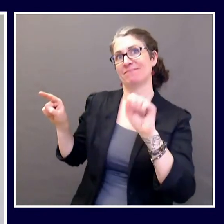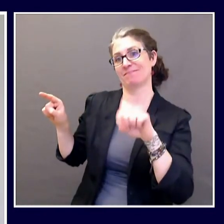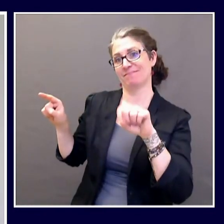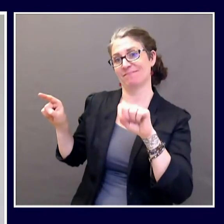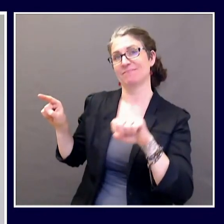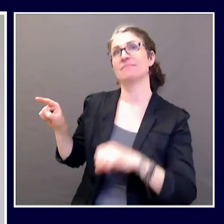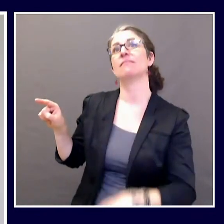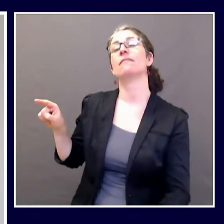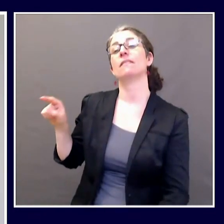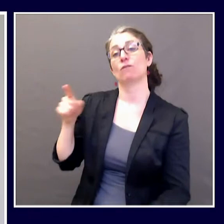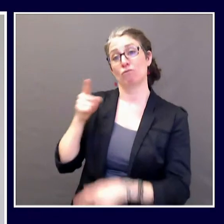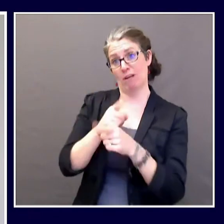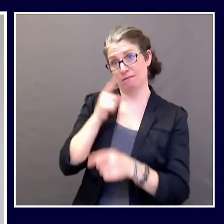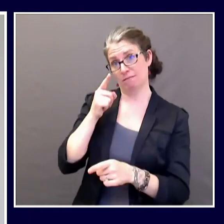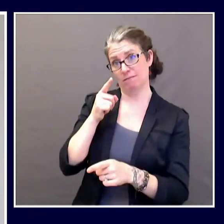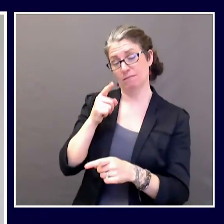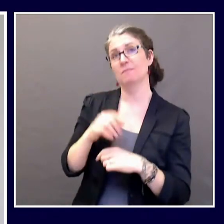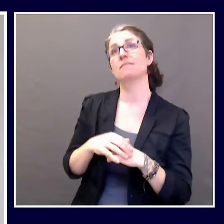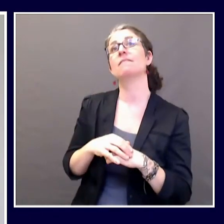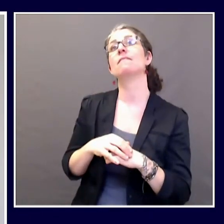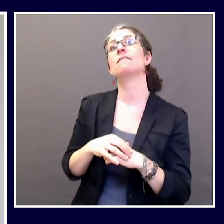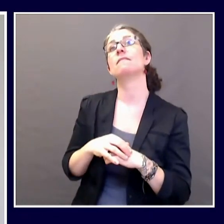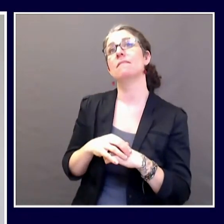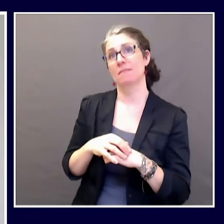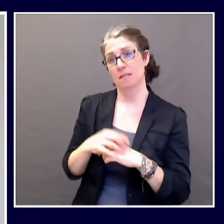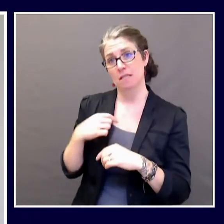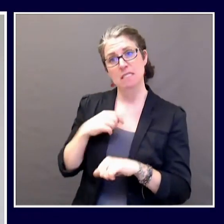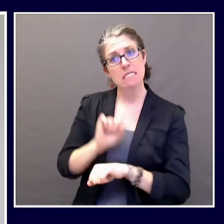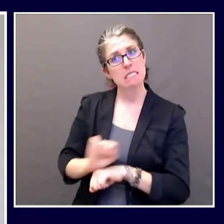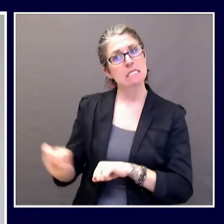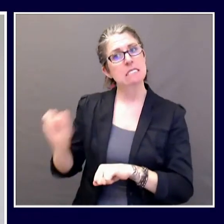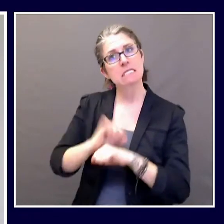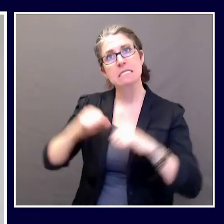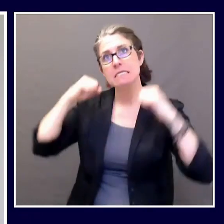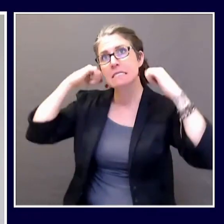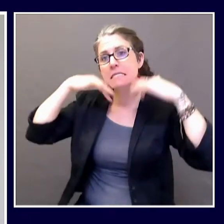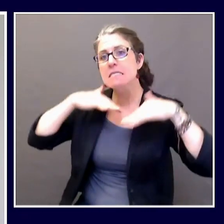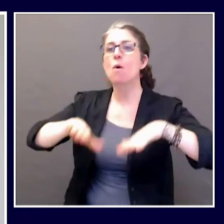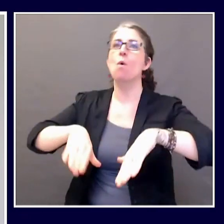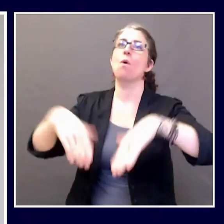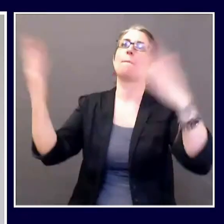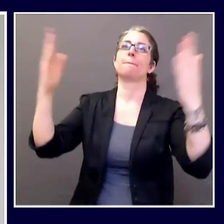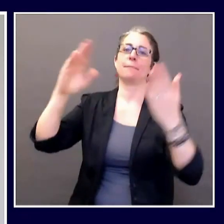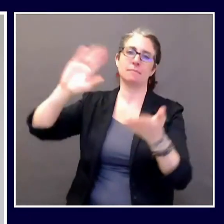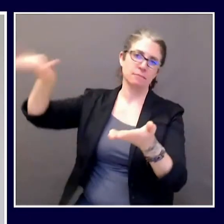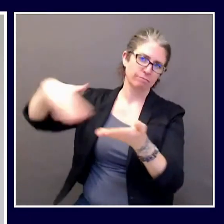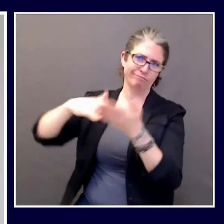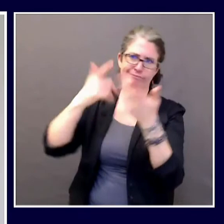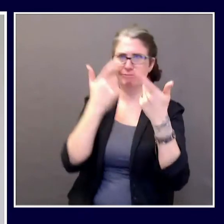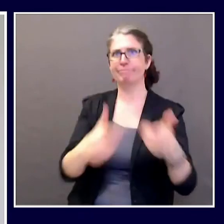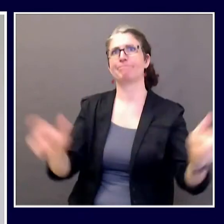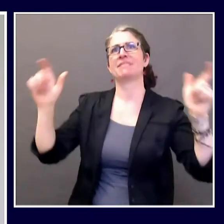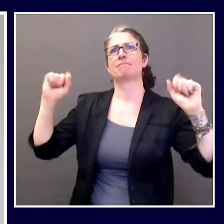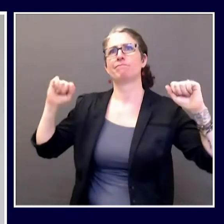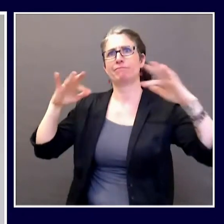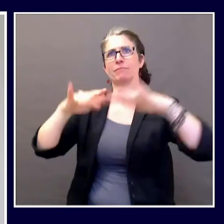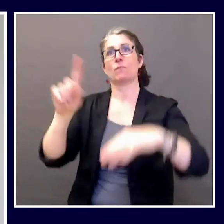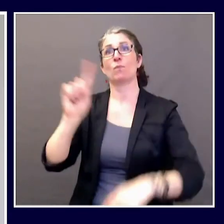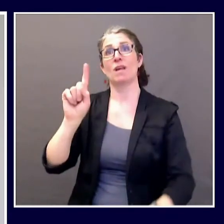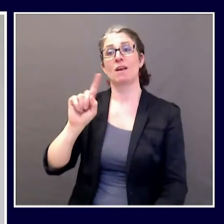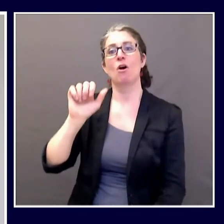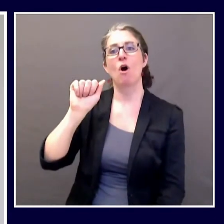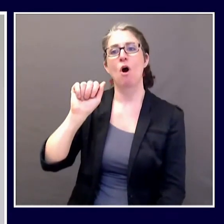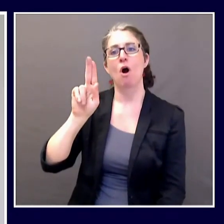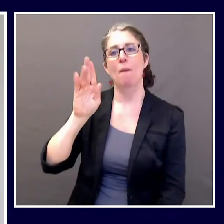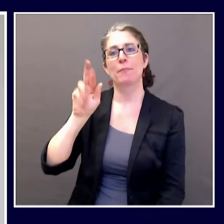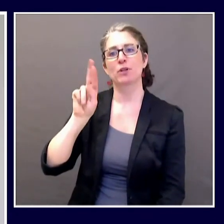are working to be on track to open up a larger scale site at the Auburn Mall next Wednesday. That will certainly help